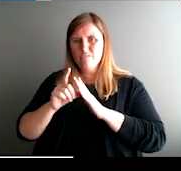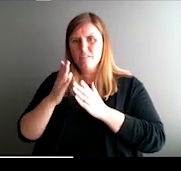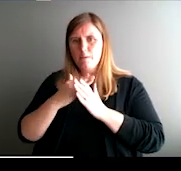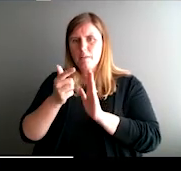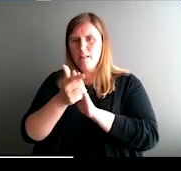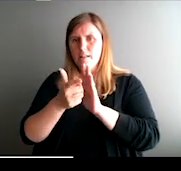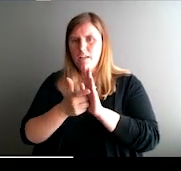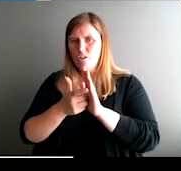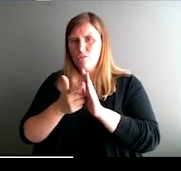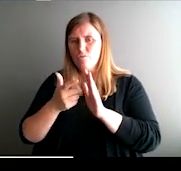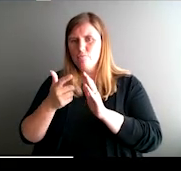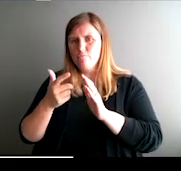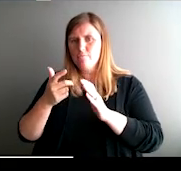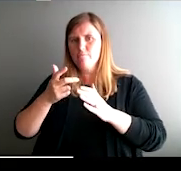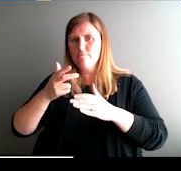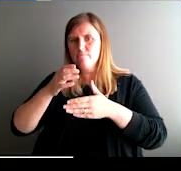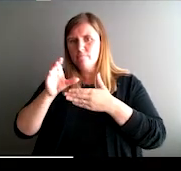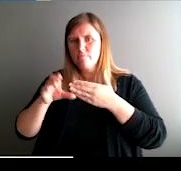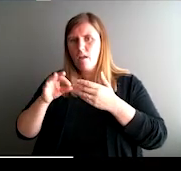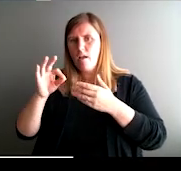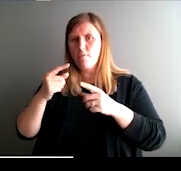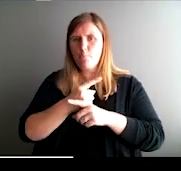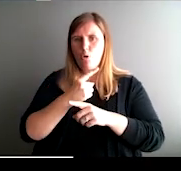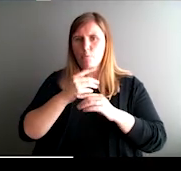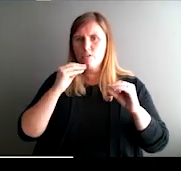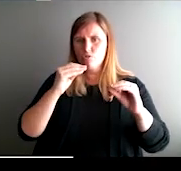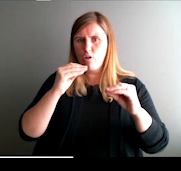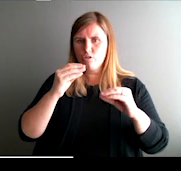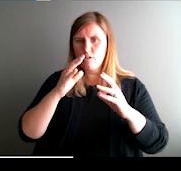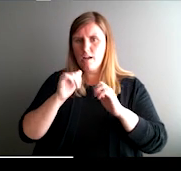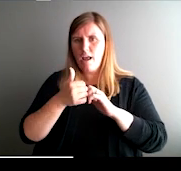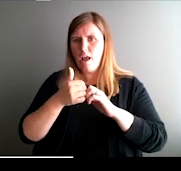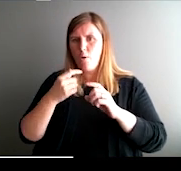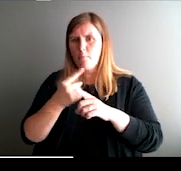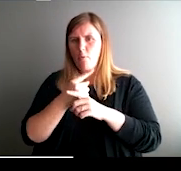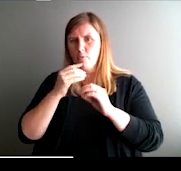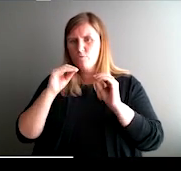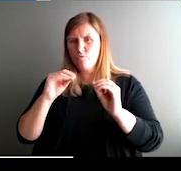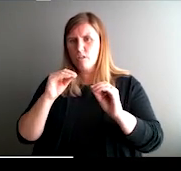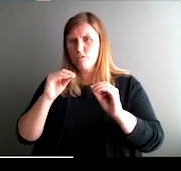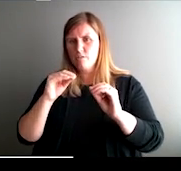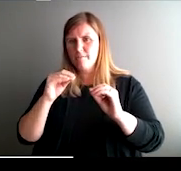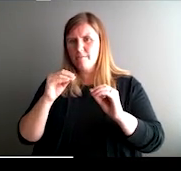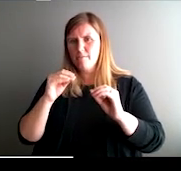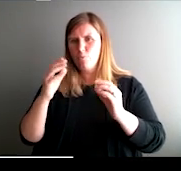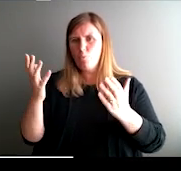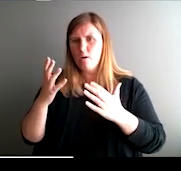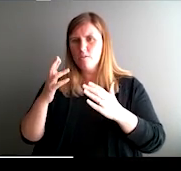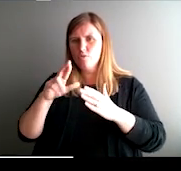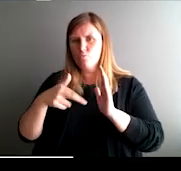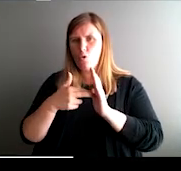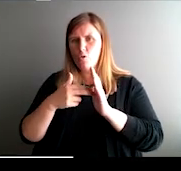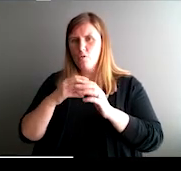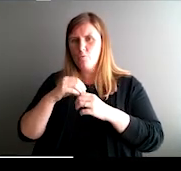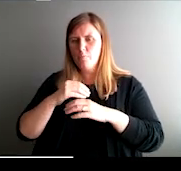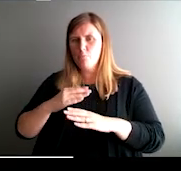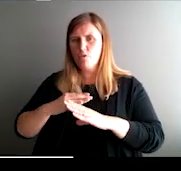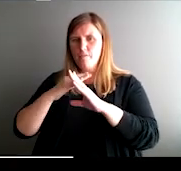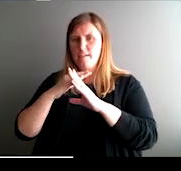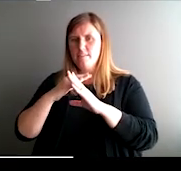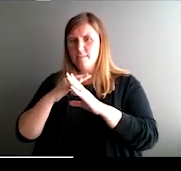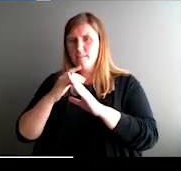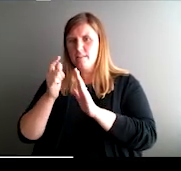legal ramifications of appropriate instruction and how appropriate instruction, what its role is in preventing